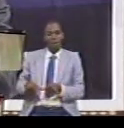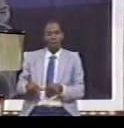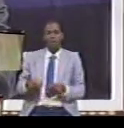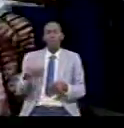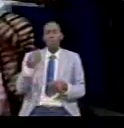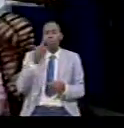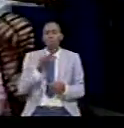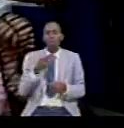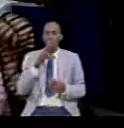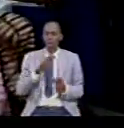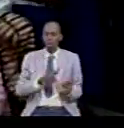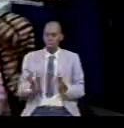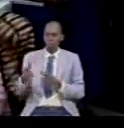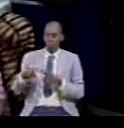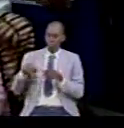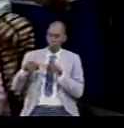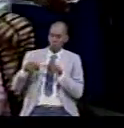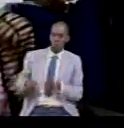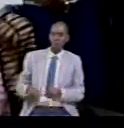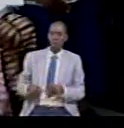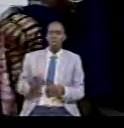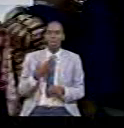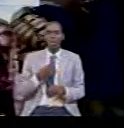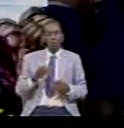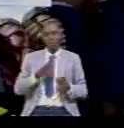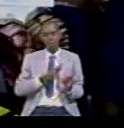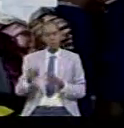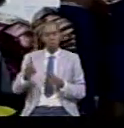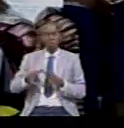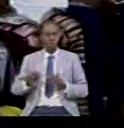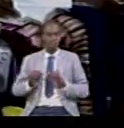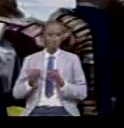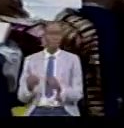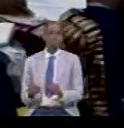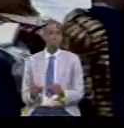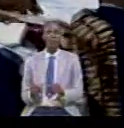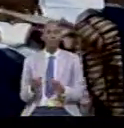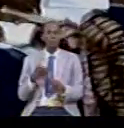willing to abide and willing to remain, then he